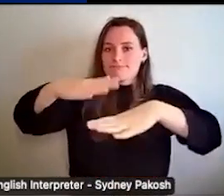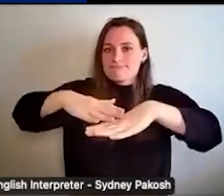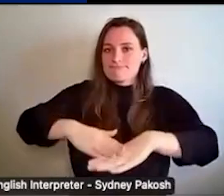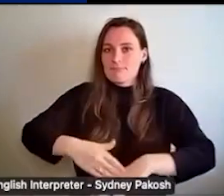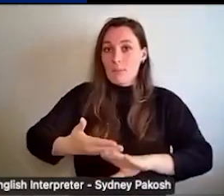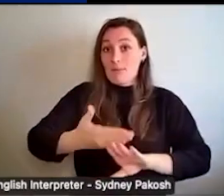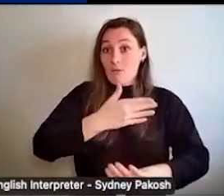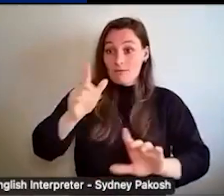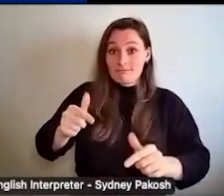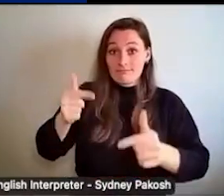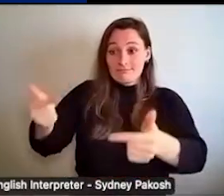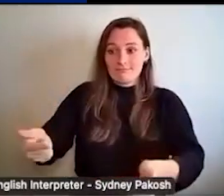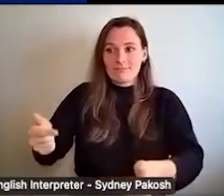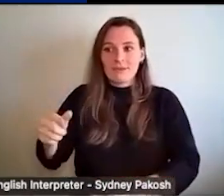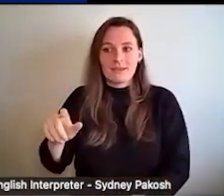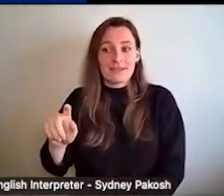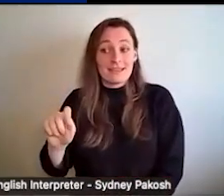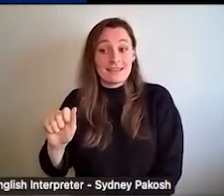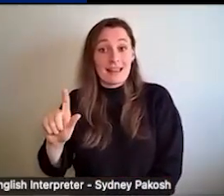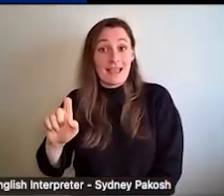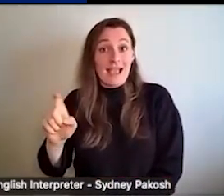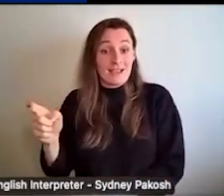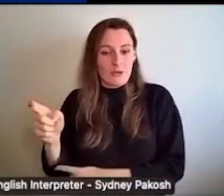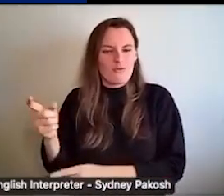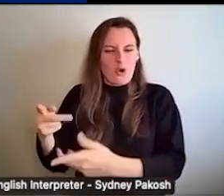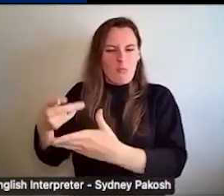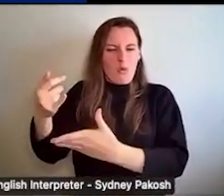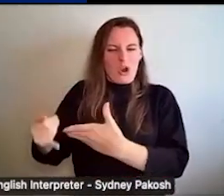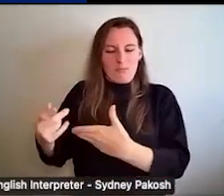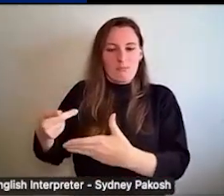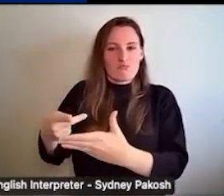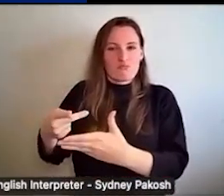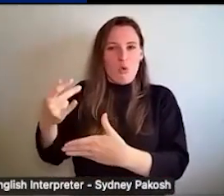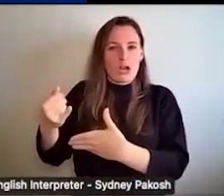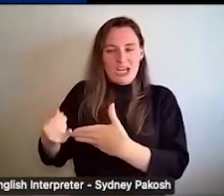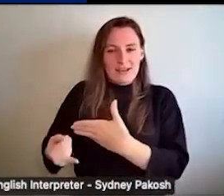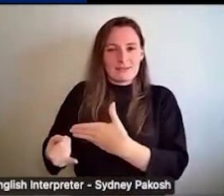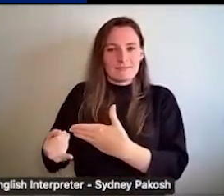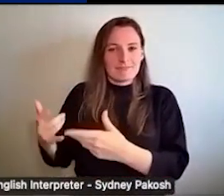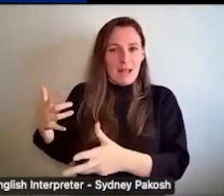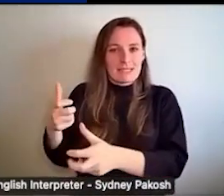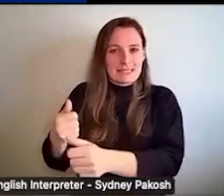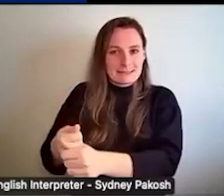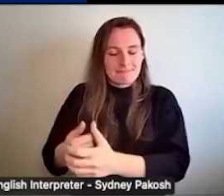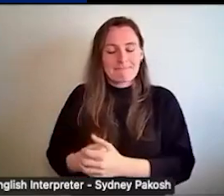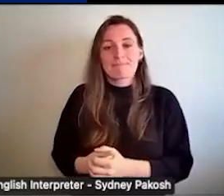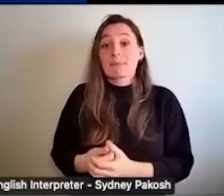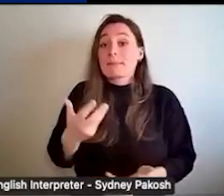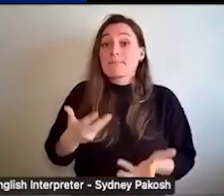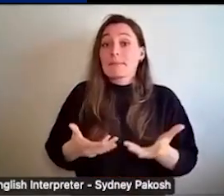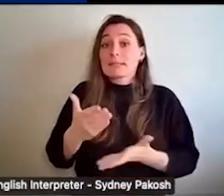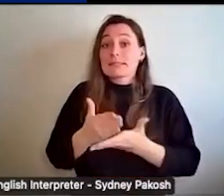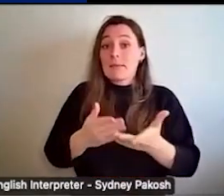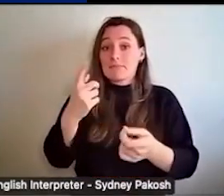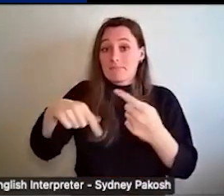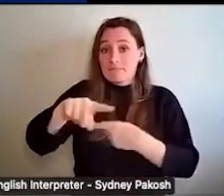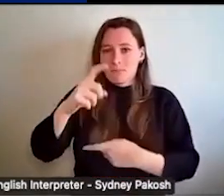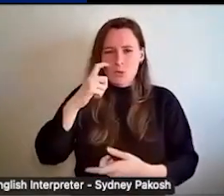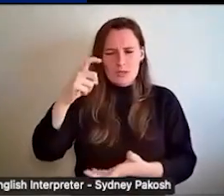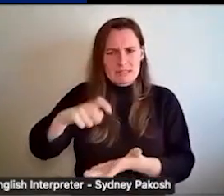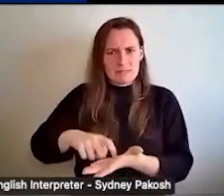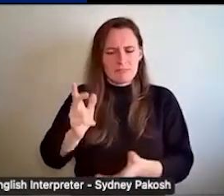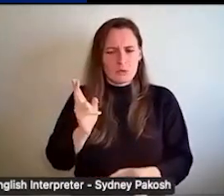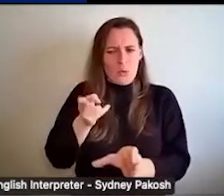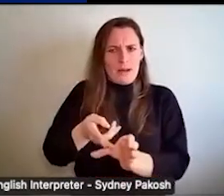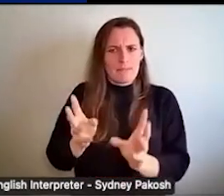I pass it off to Talak for our project updates. Some of you may have noticed when you joined and entered the meeting room, your name